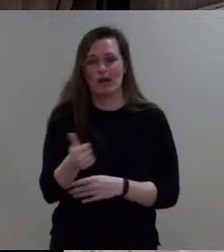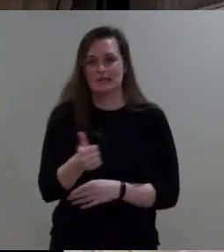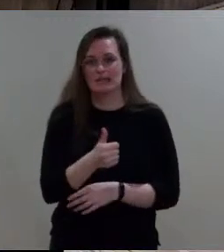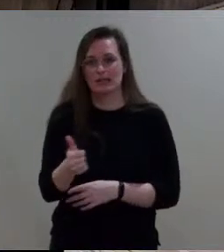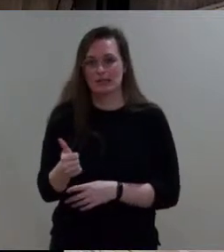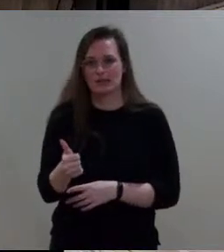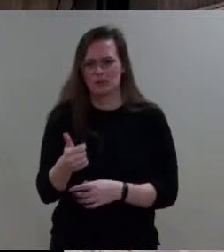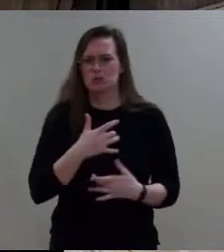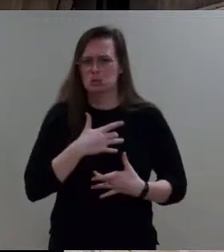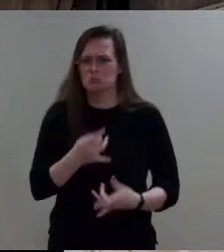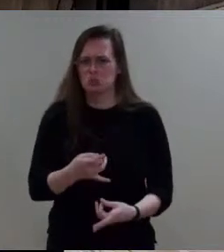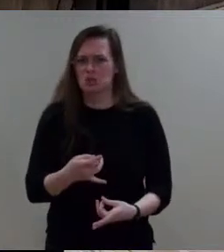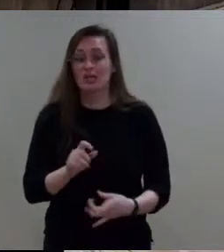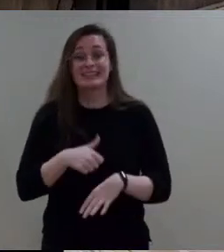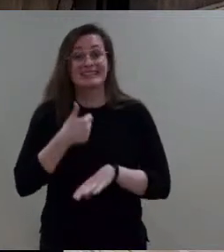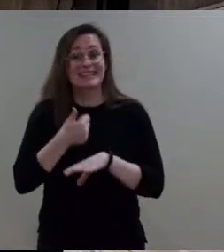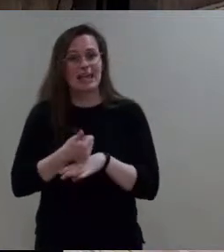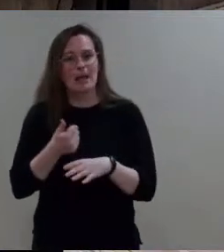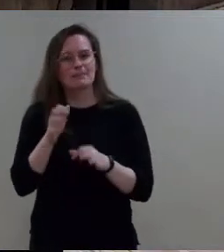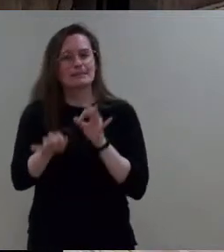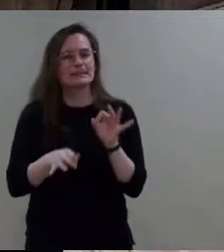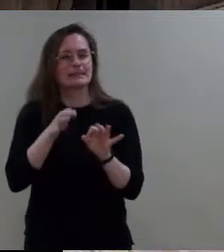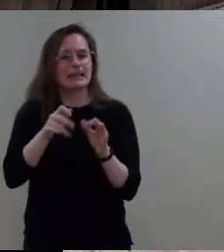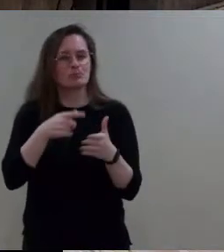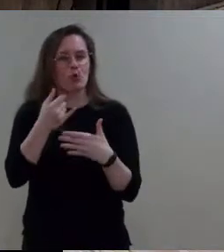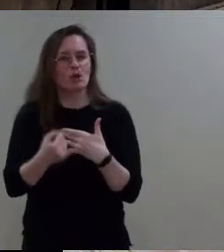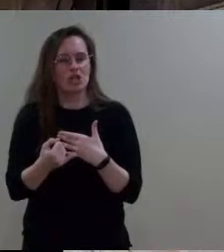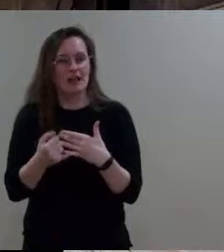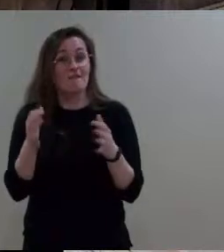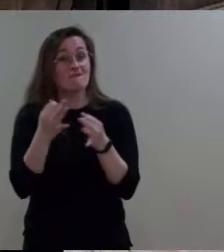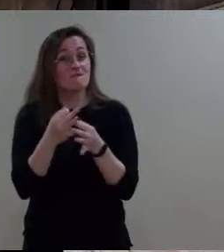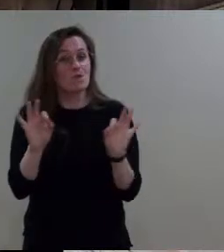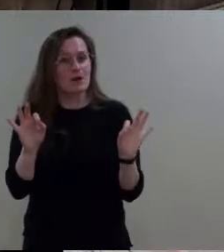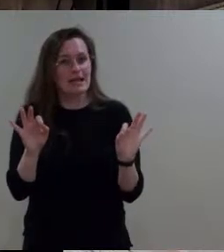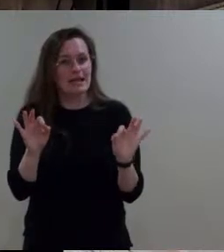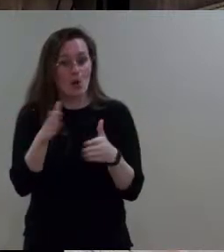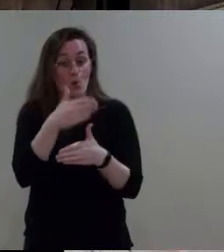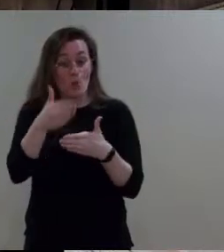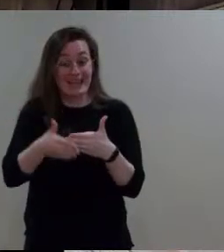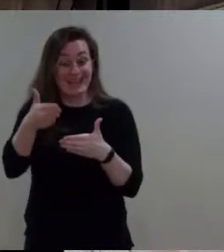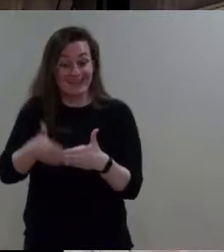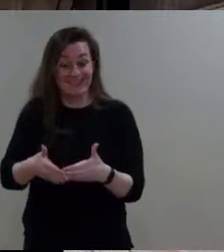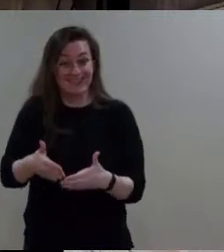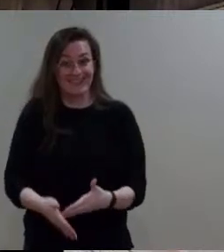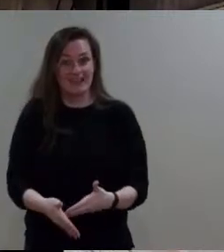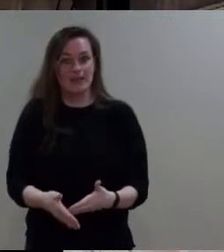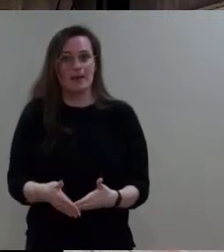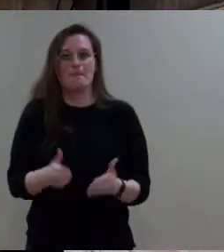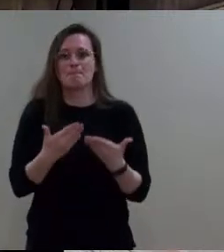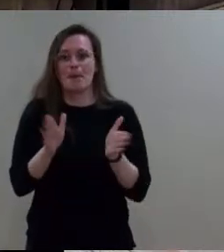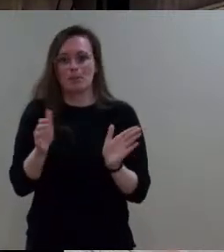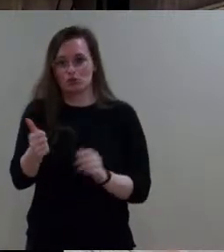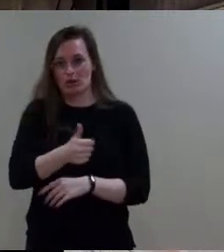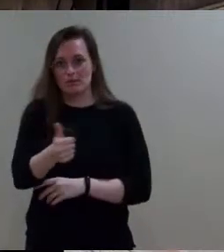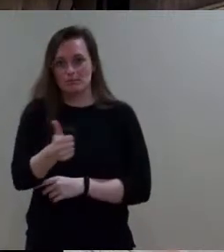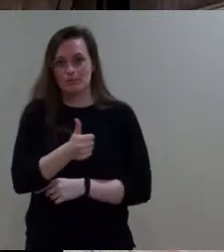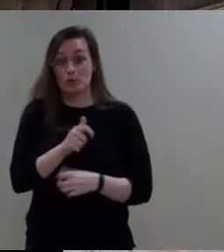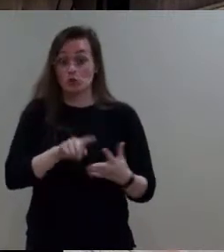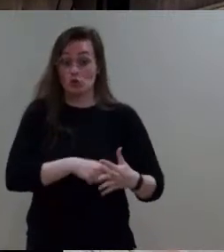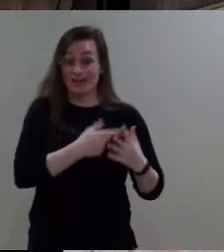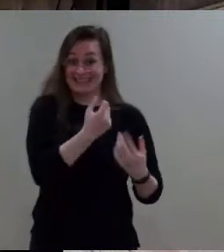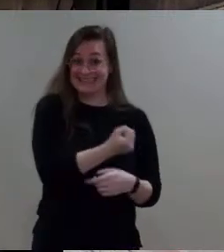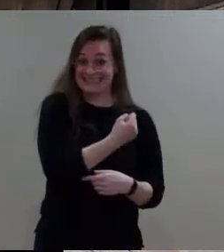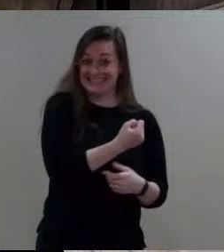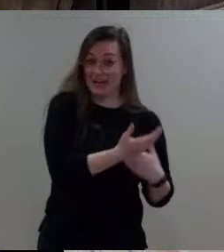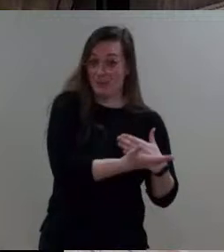They ran a pilot project that was free public transportation on the weekend. So it was started a Saturday morning and would end Sunday